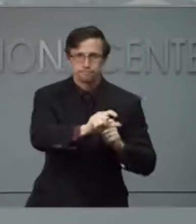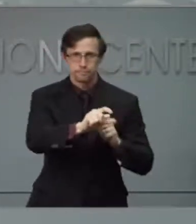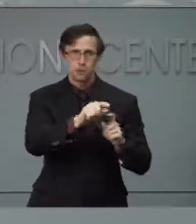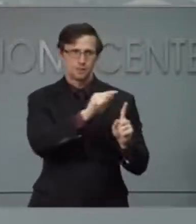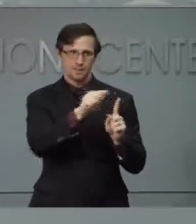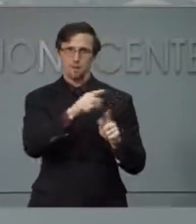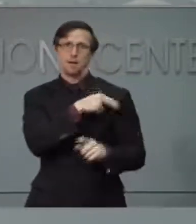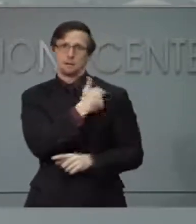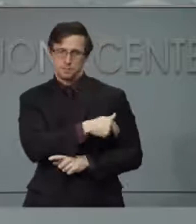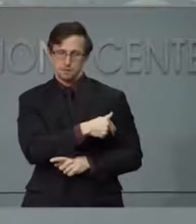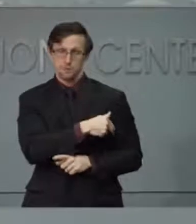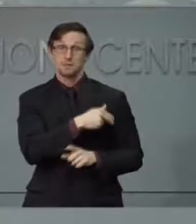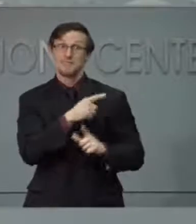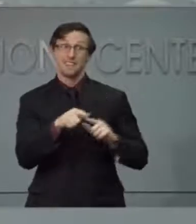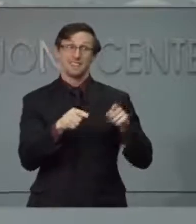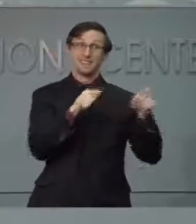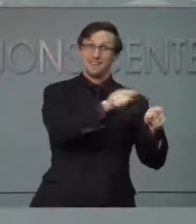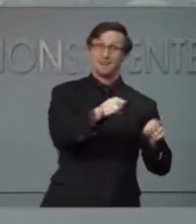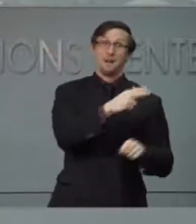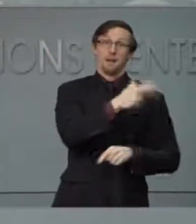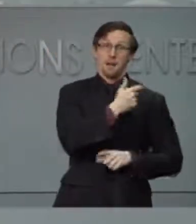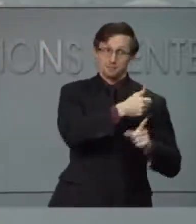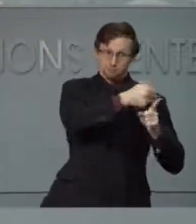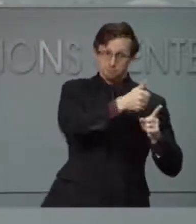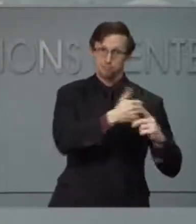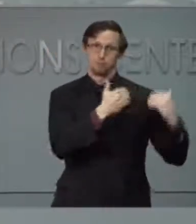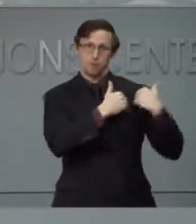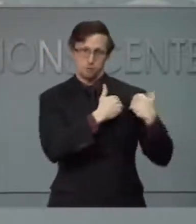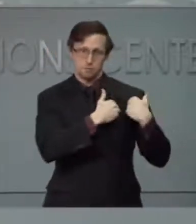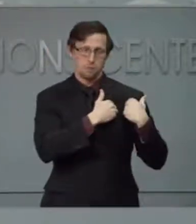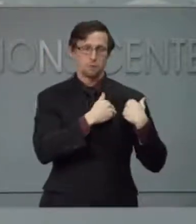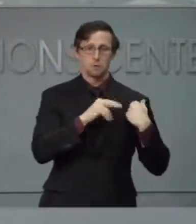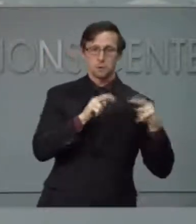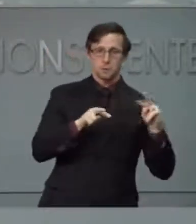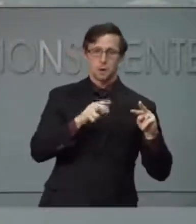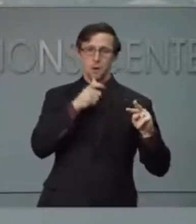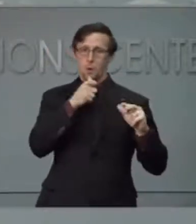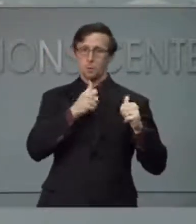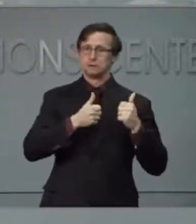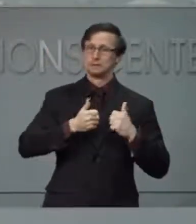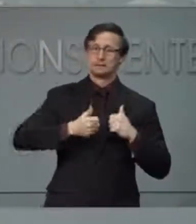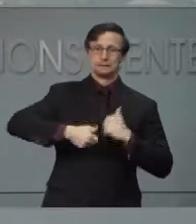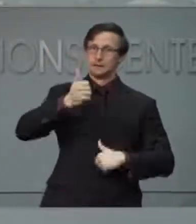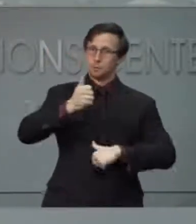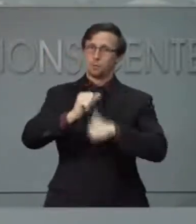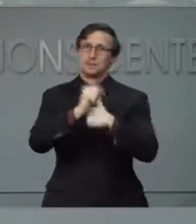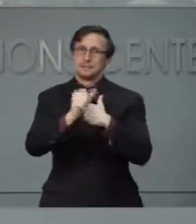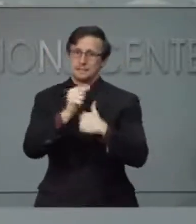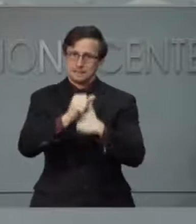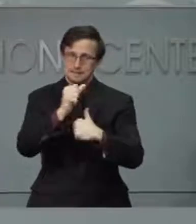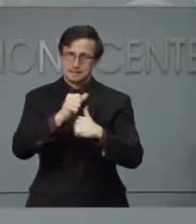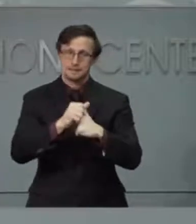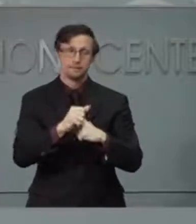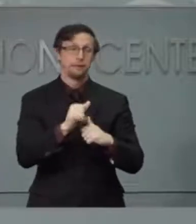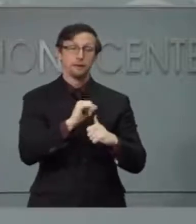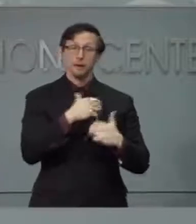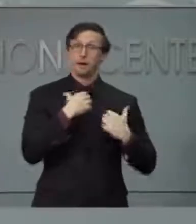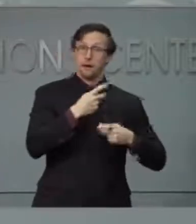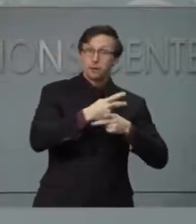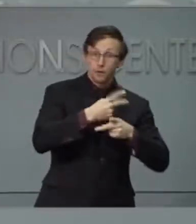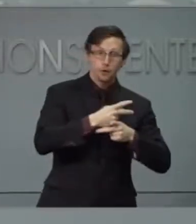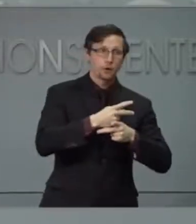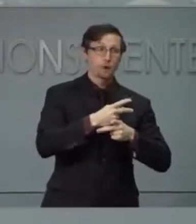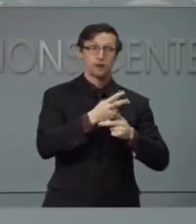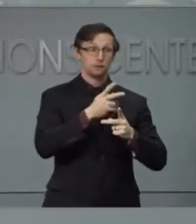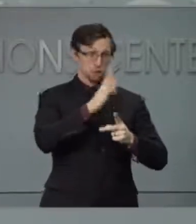the hospital will then be vaccinating, again, healthcare workers who are at higher risk of exposure, meaning they're